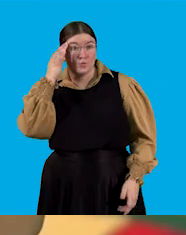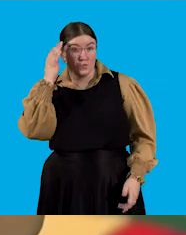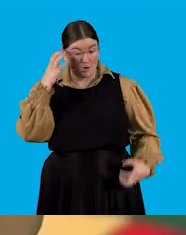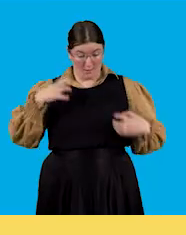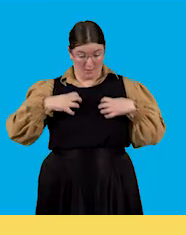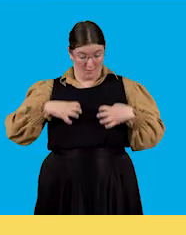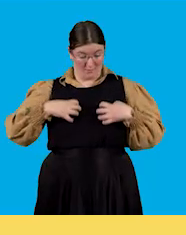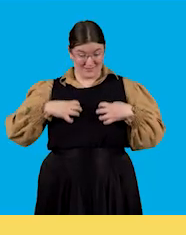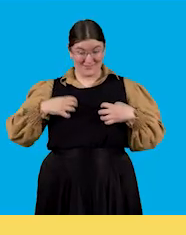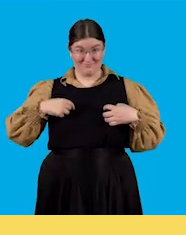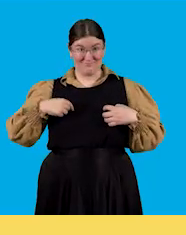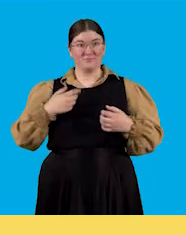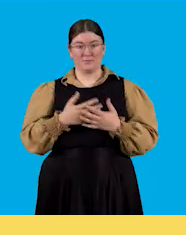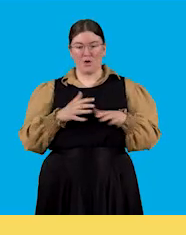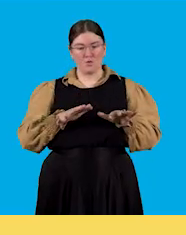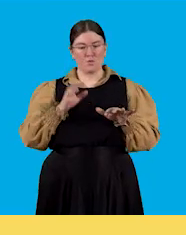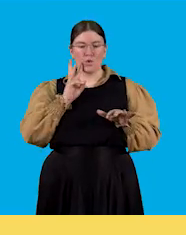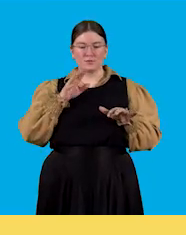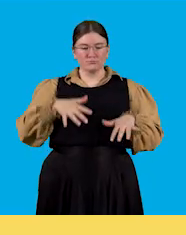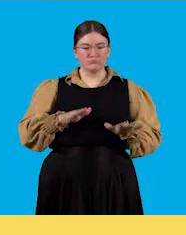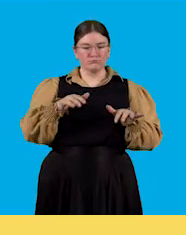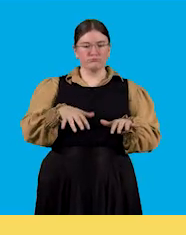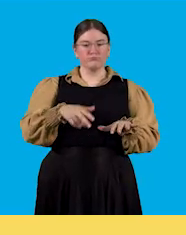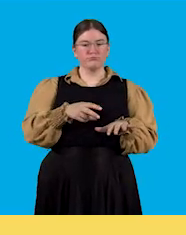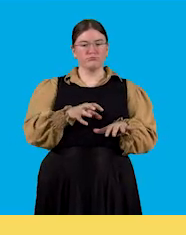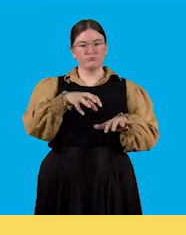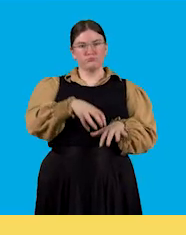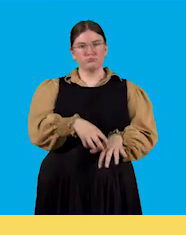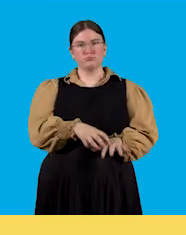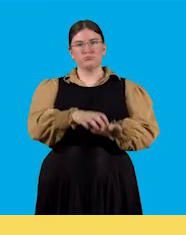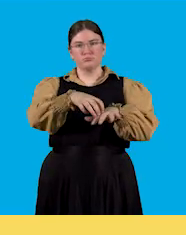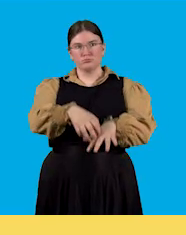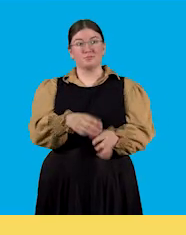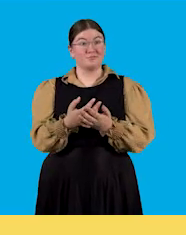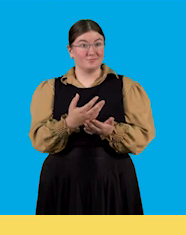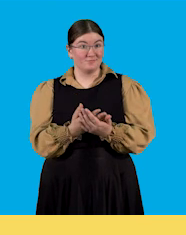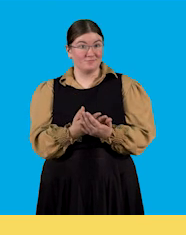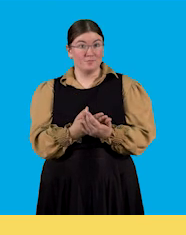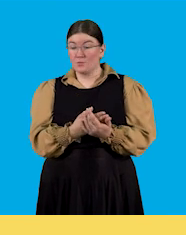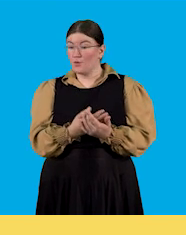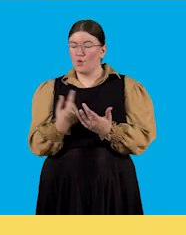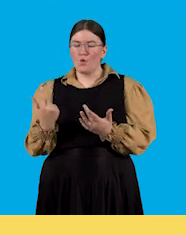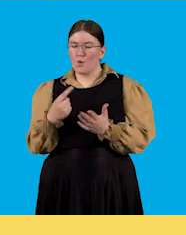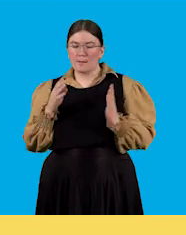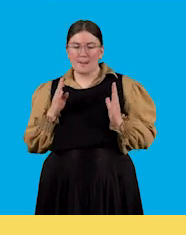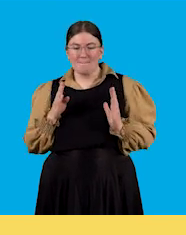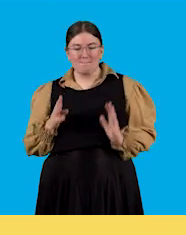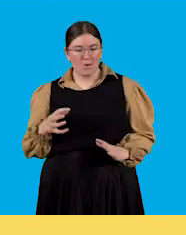Did you know that lungs can float on water? They are the only body organs that can